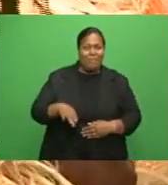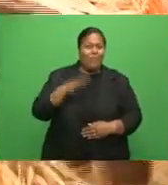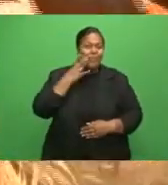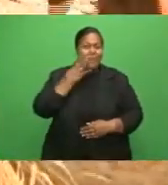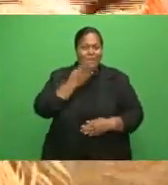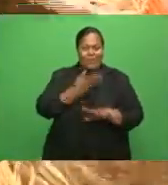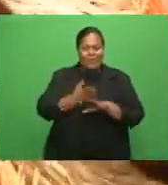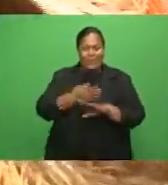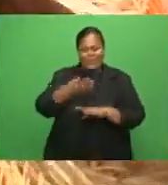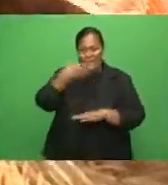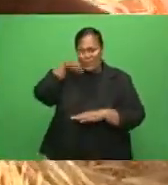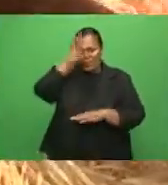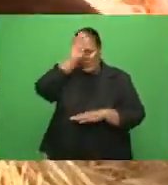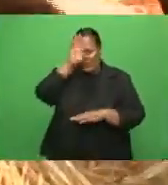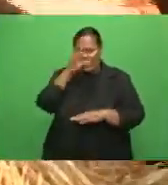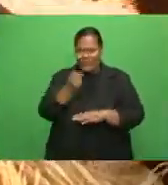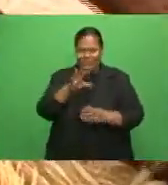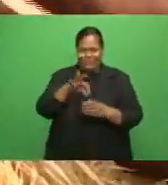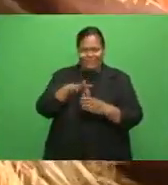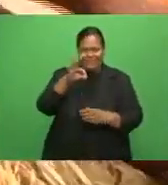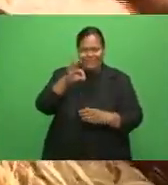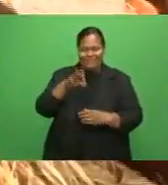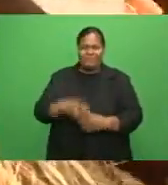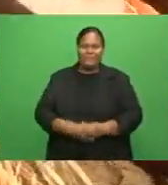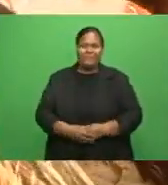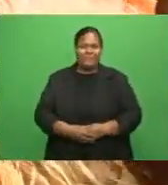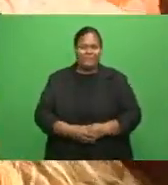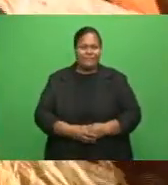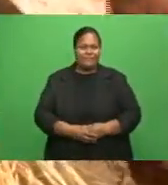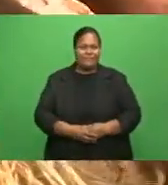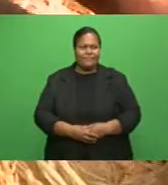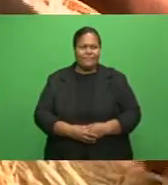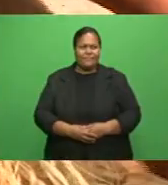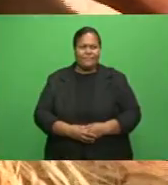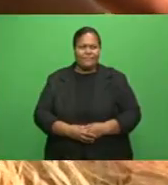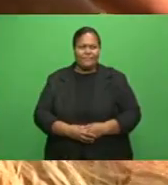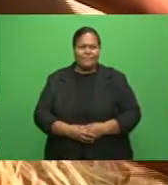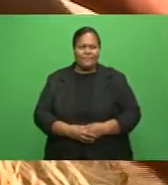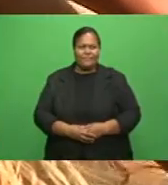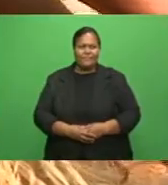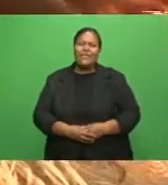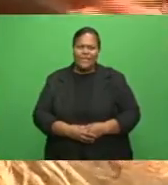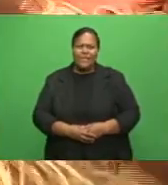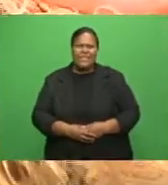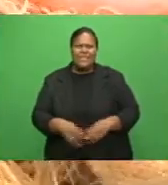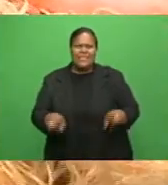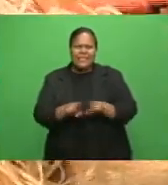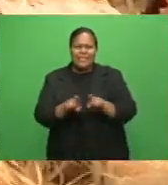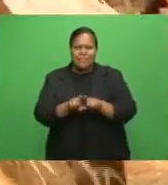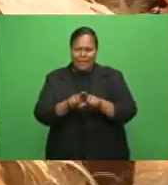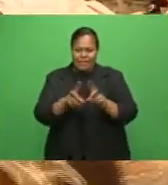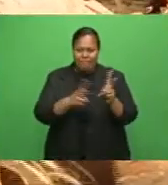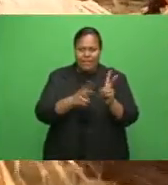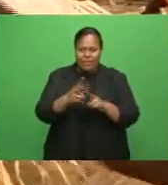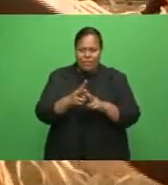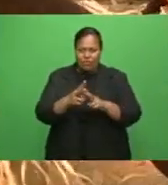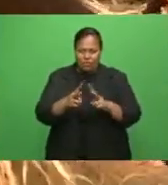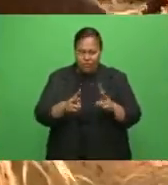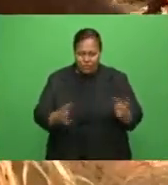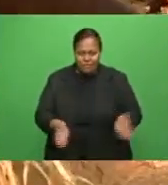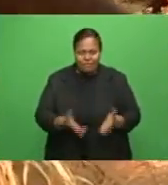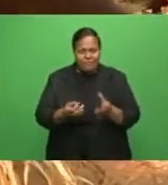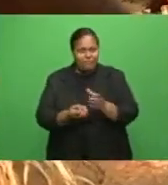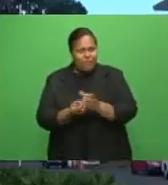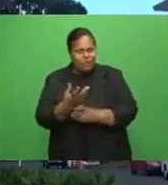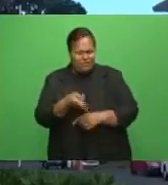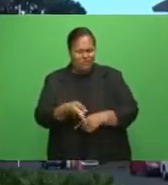is installed. We see this as much a part of the Vanua upbringing. It is